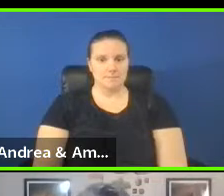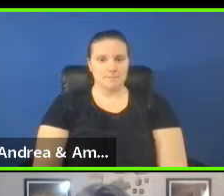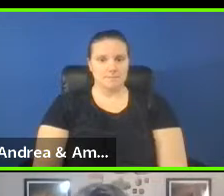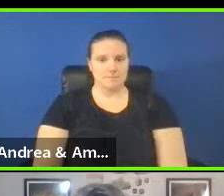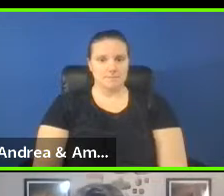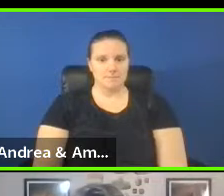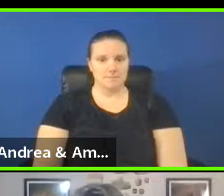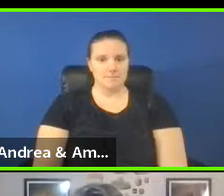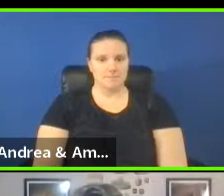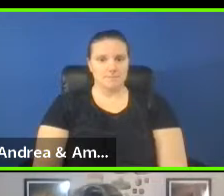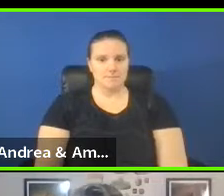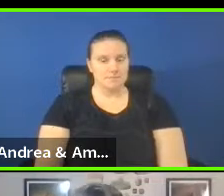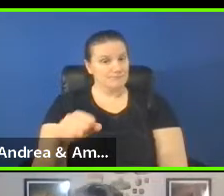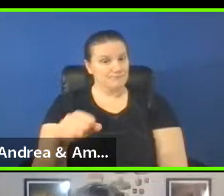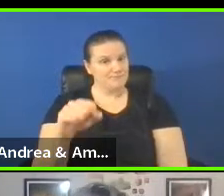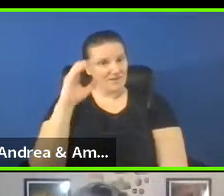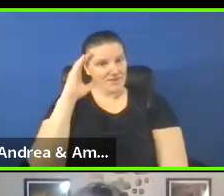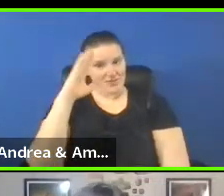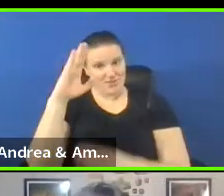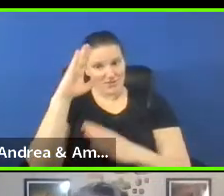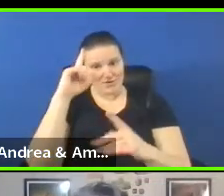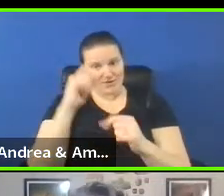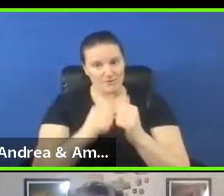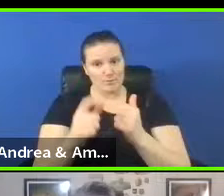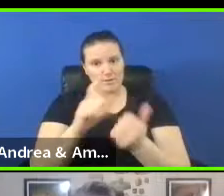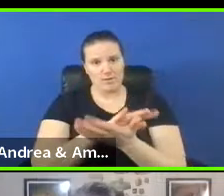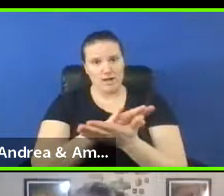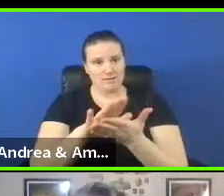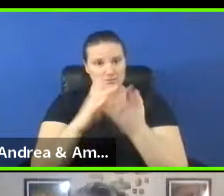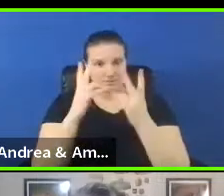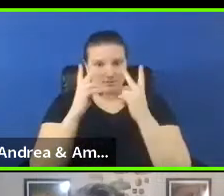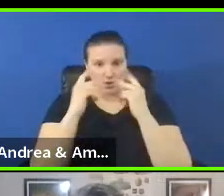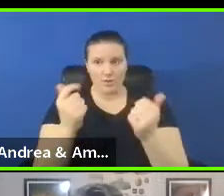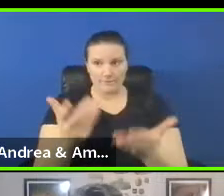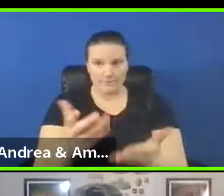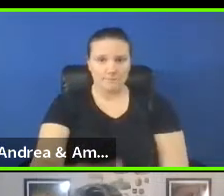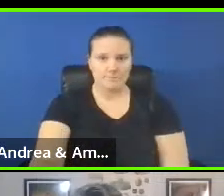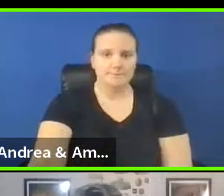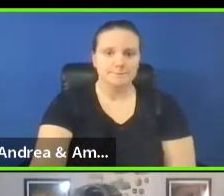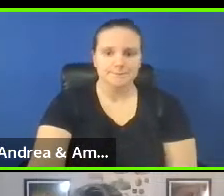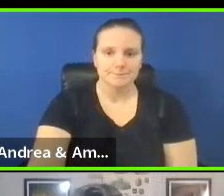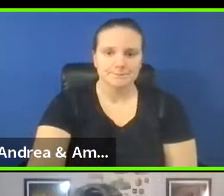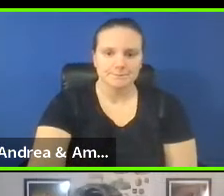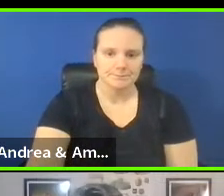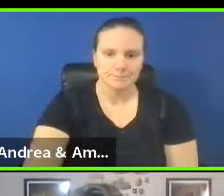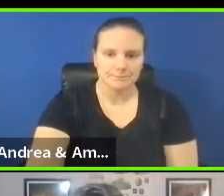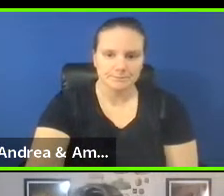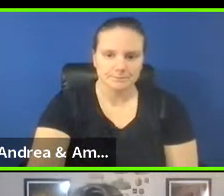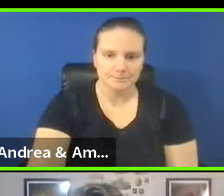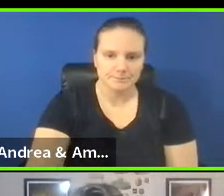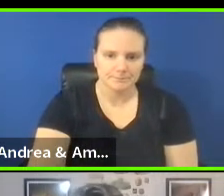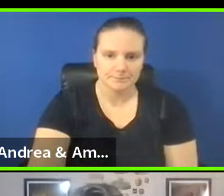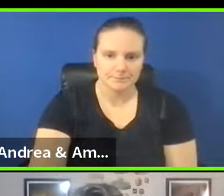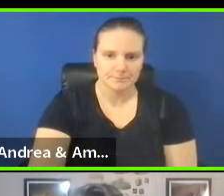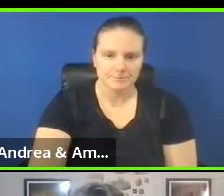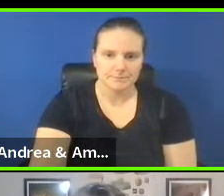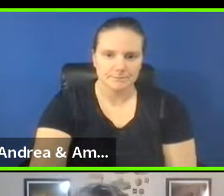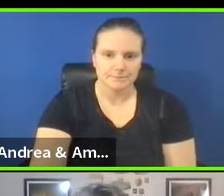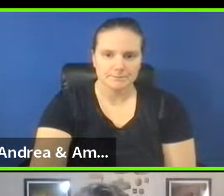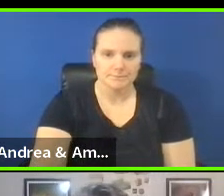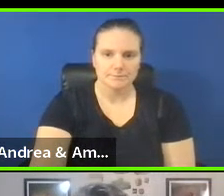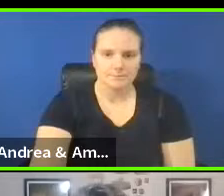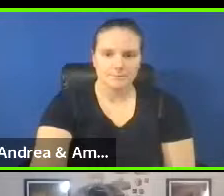Yes, so hello everyone, it's good to see you all or hear from you all. We have an event happening this